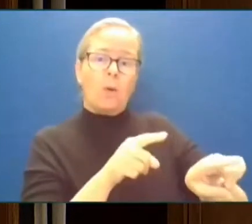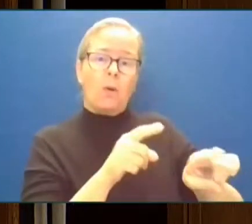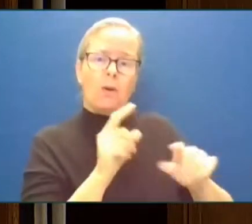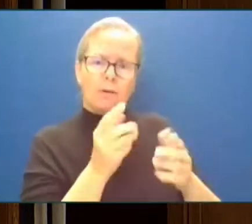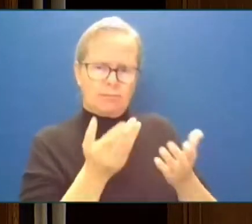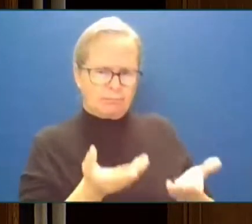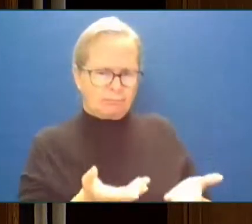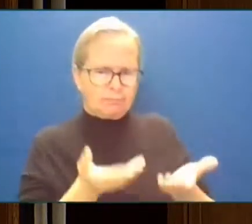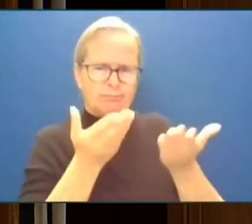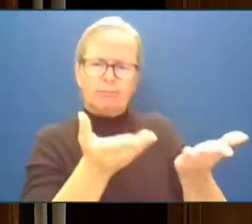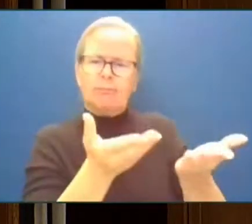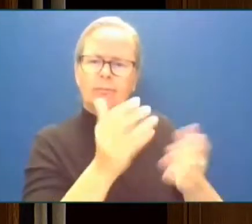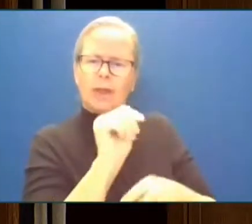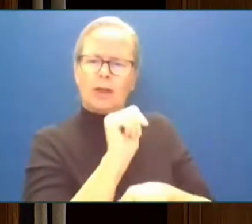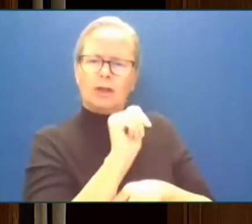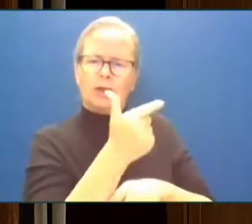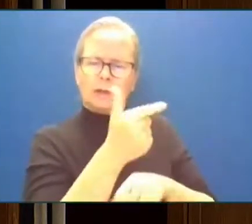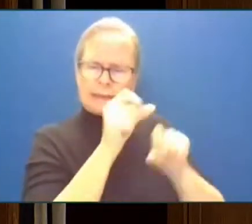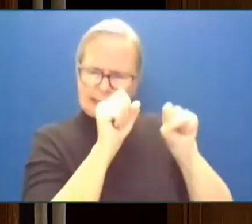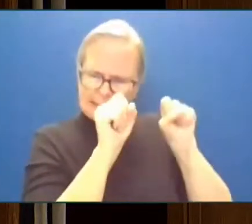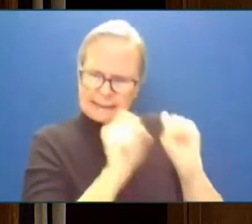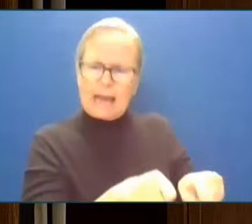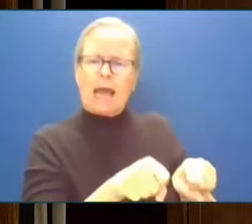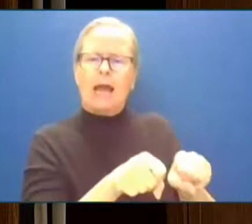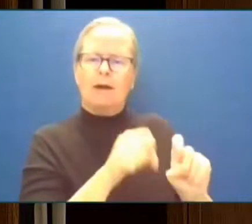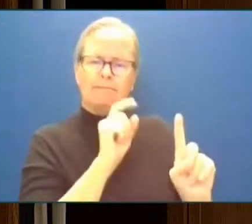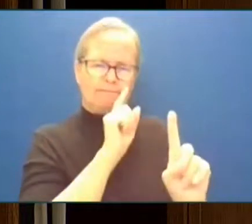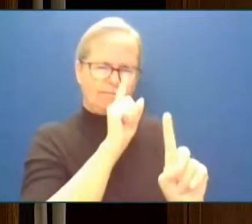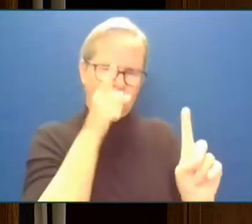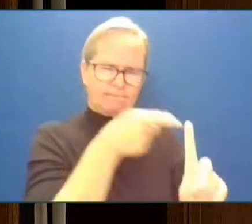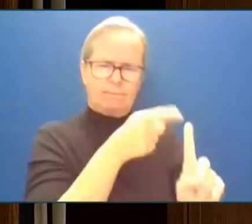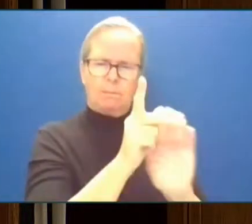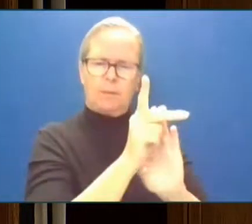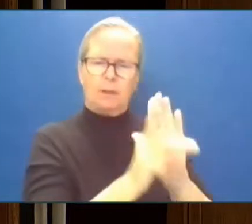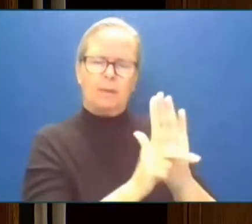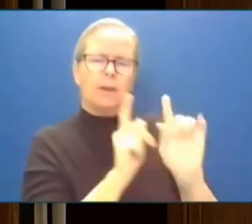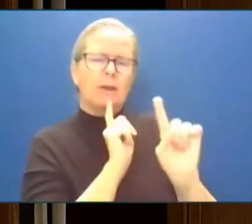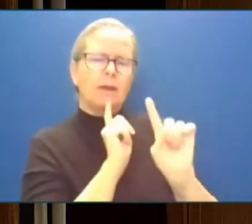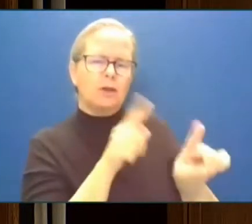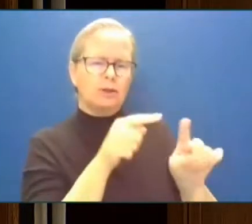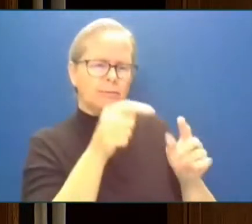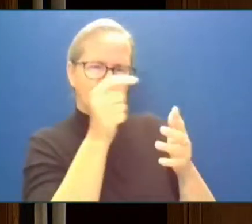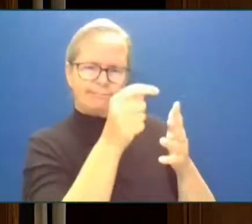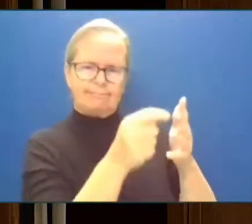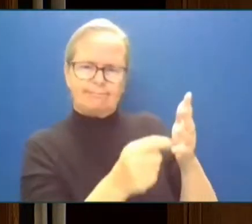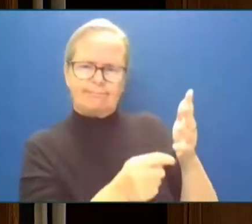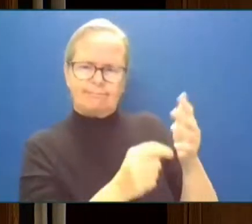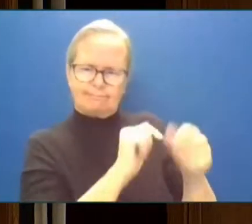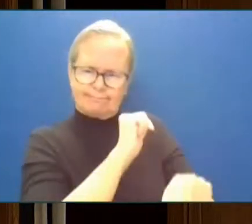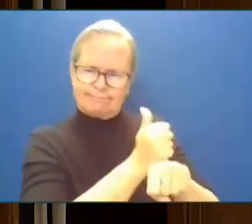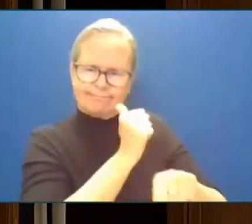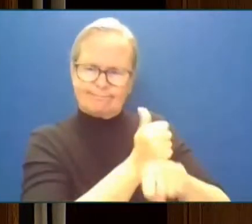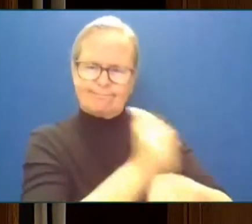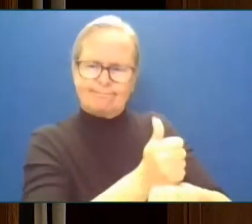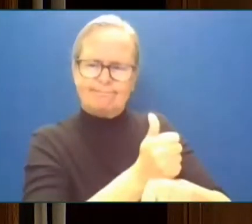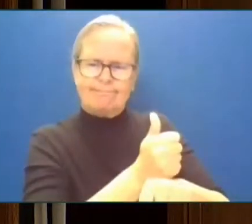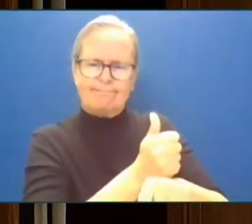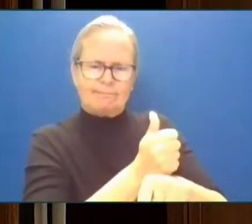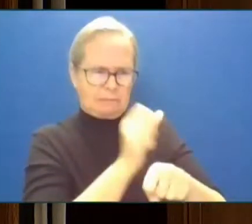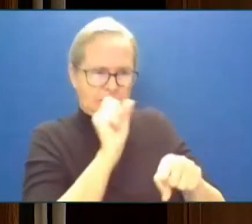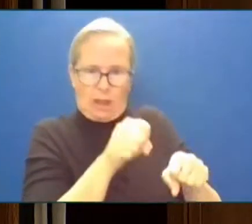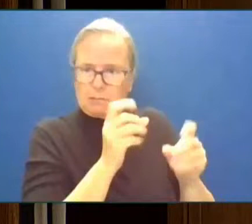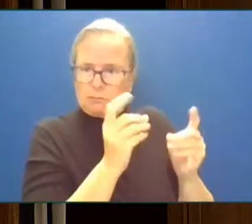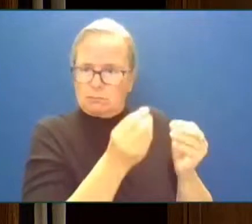policy directives designed to keep prolific offenders off the street, designed to